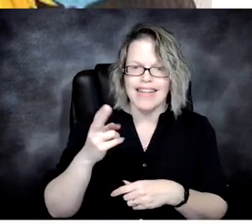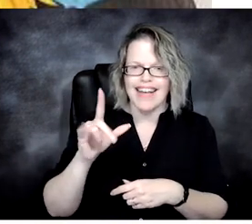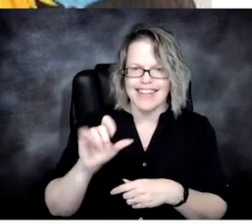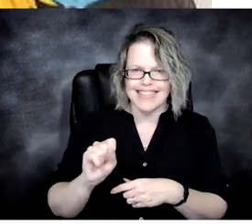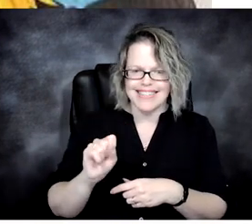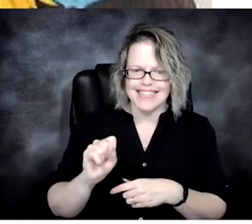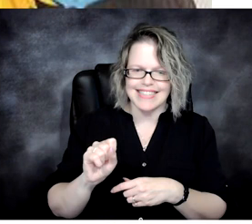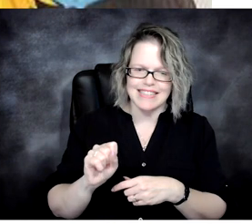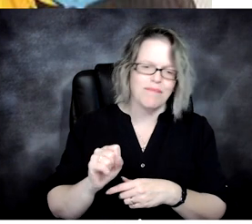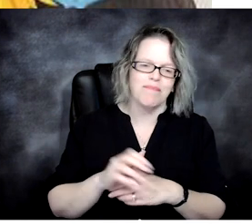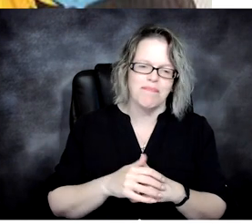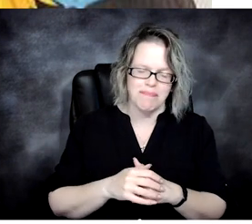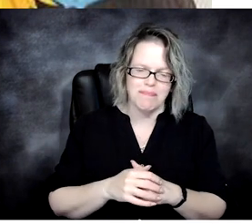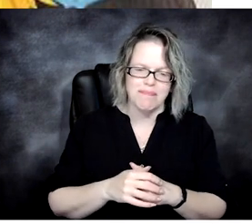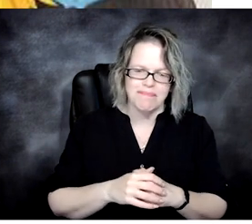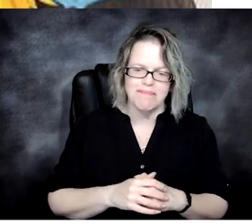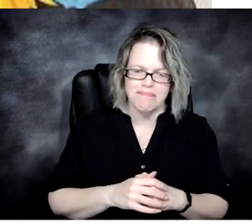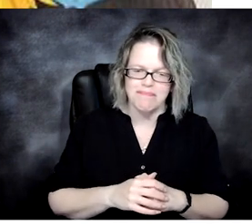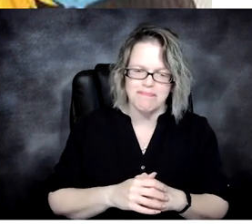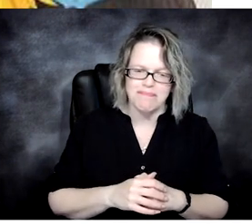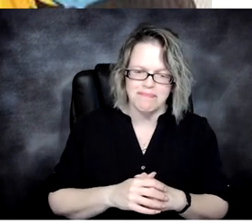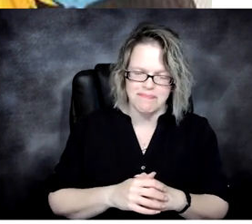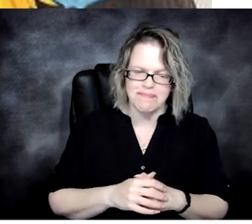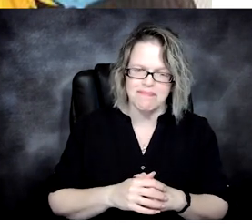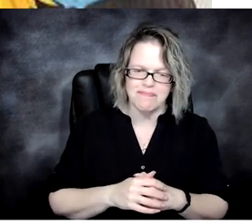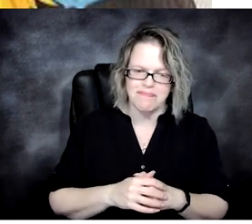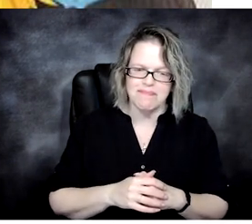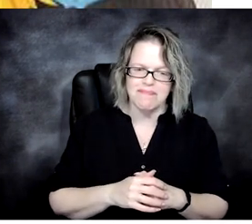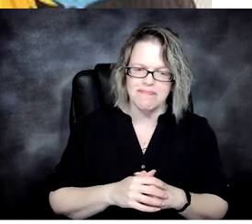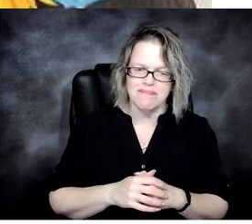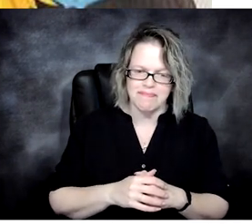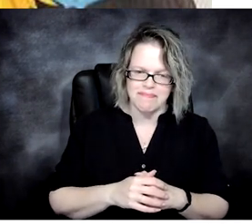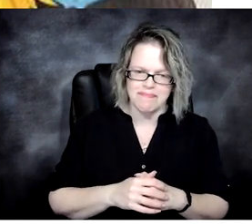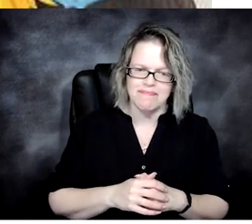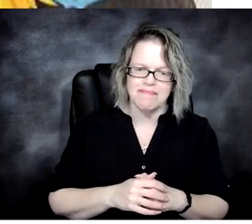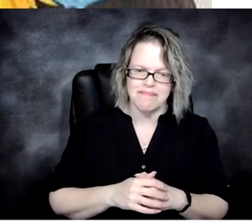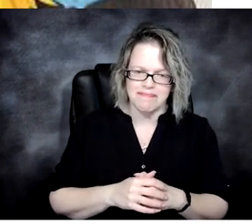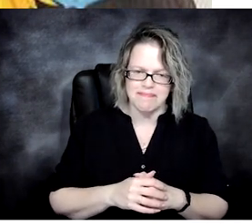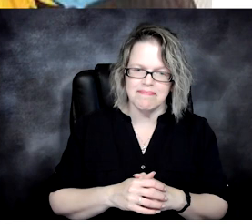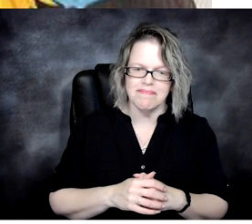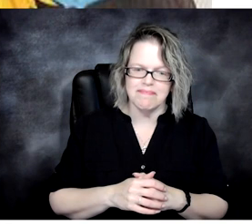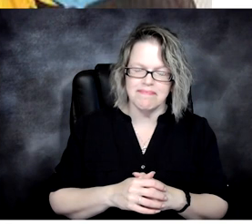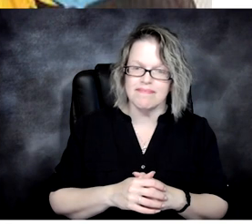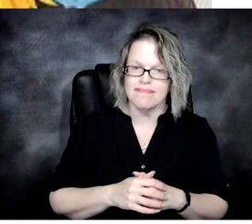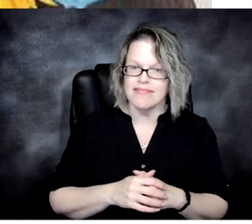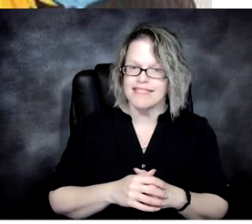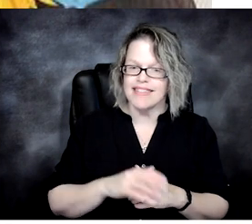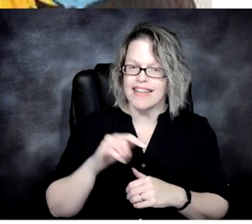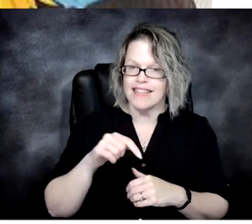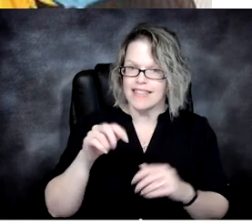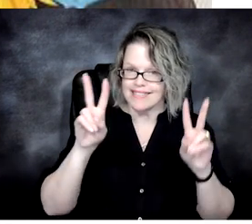AC Davis High School in Yakima School District. Isabel's teacher is Carol Holz. Isabel's